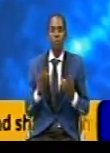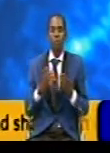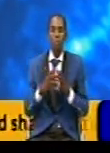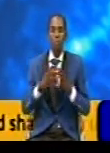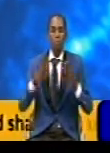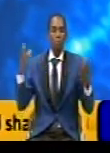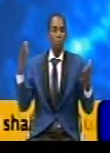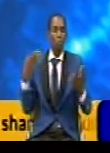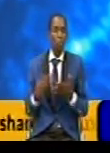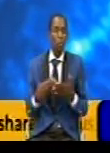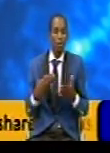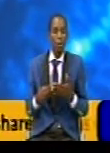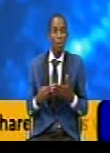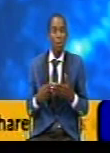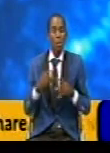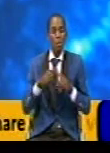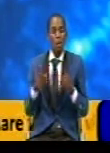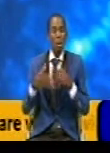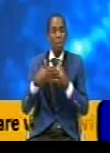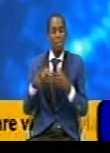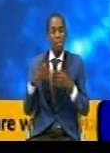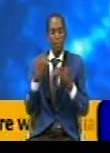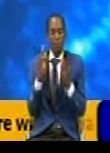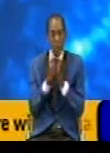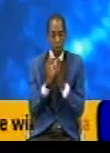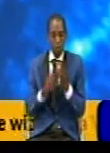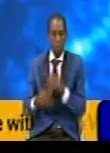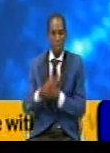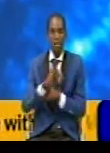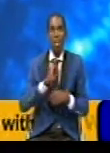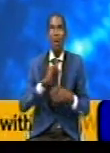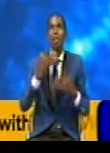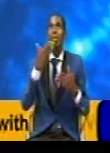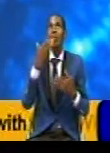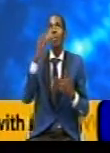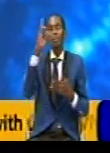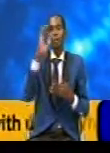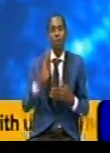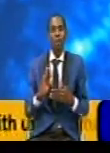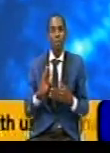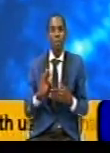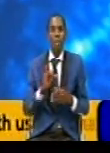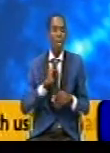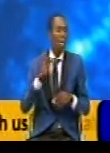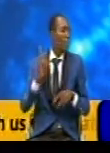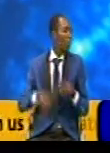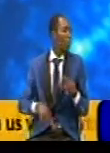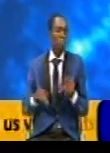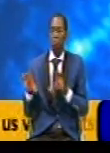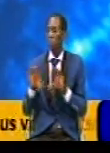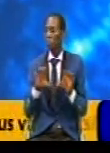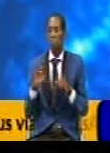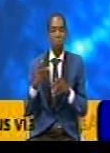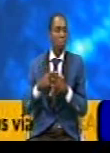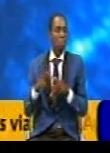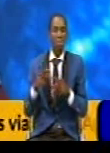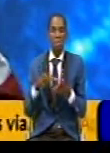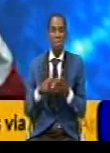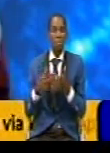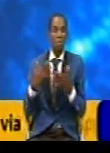my mom, my dad, they have spent. But after the prayers today, I thank